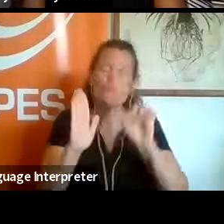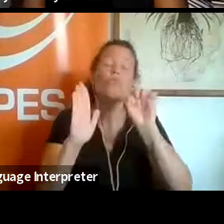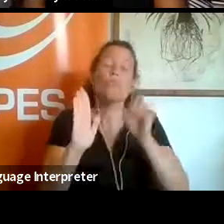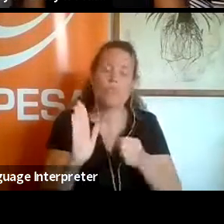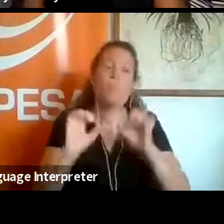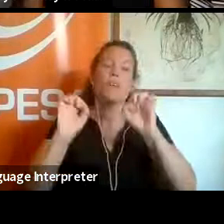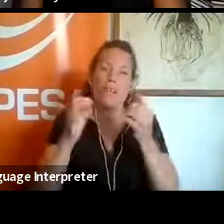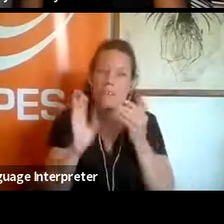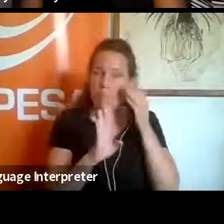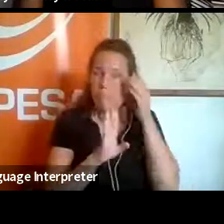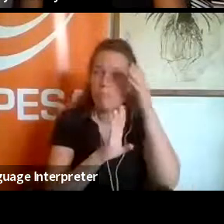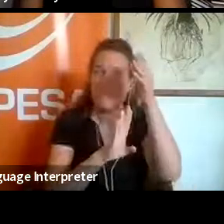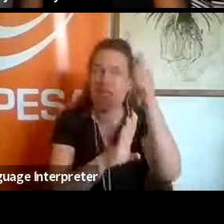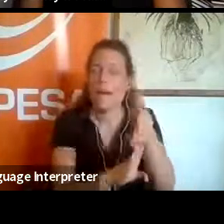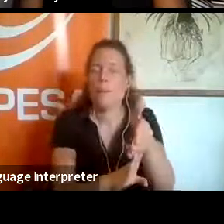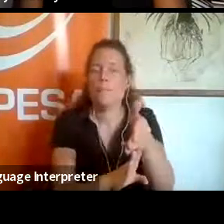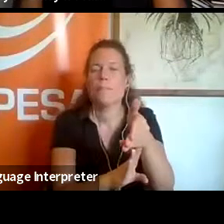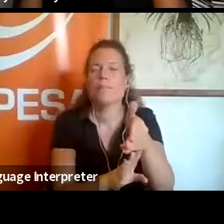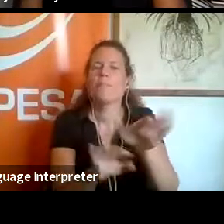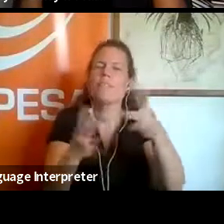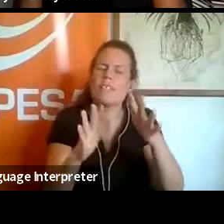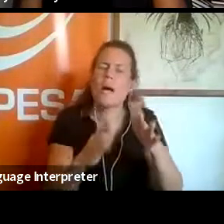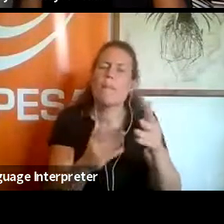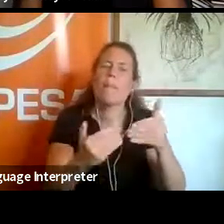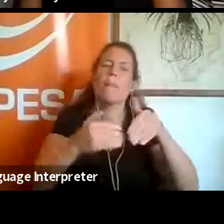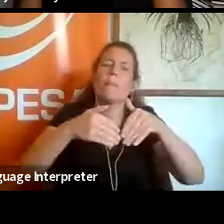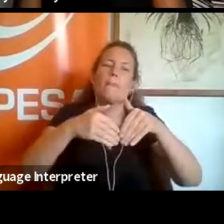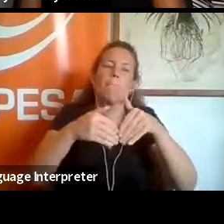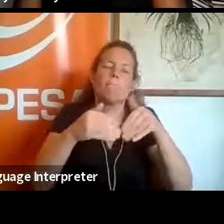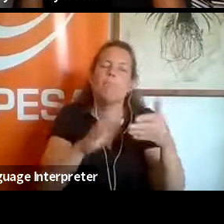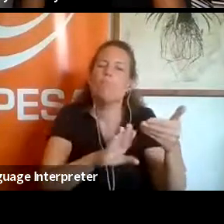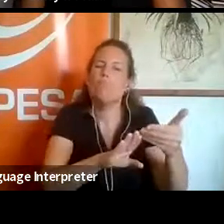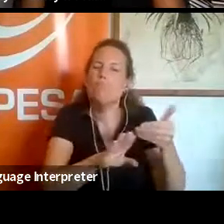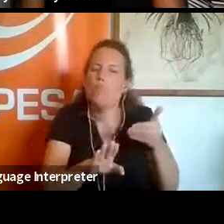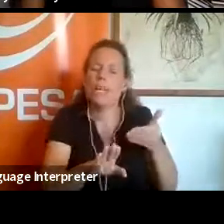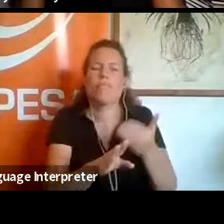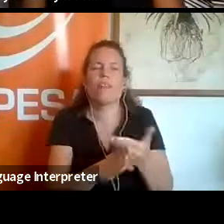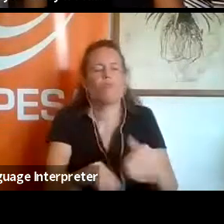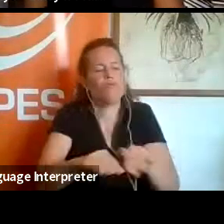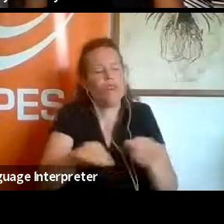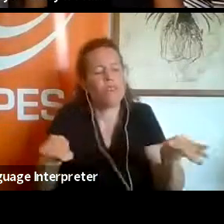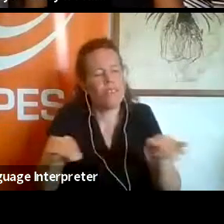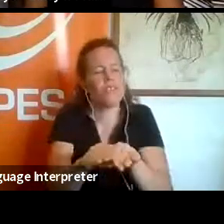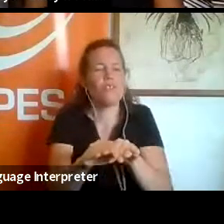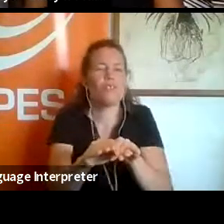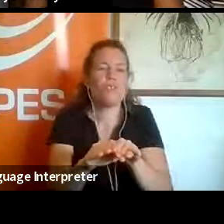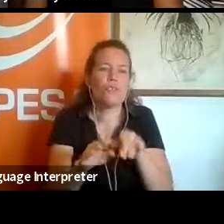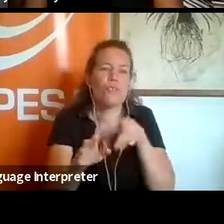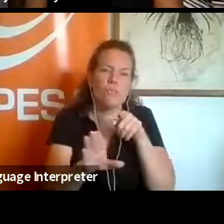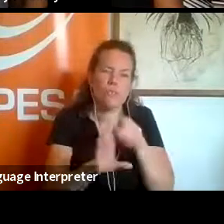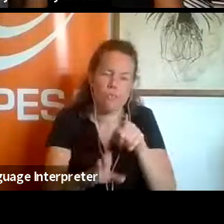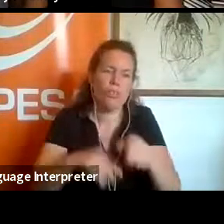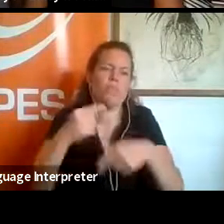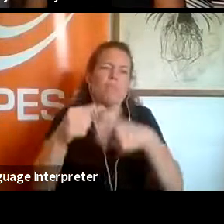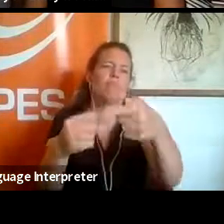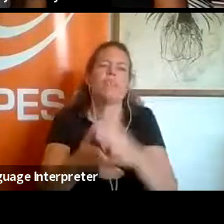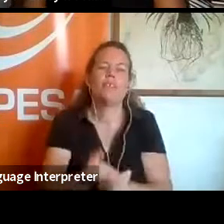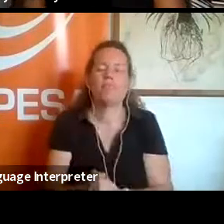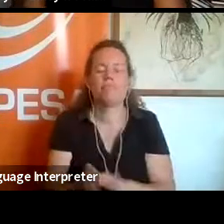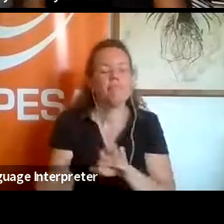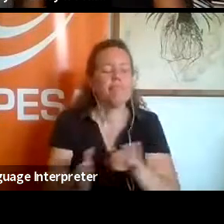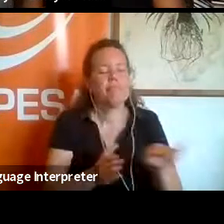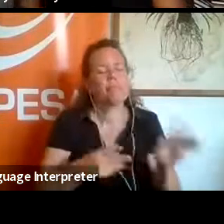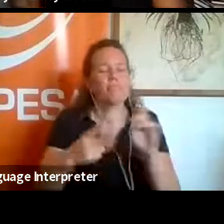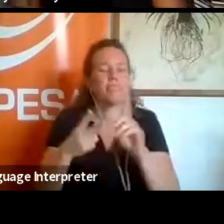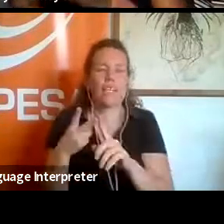becoming some of the background or foundational documents with respect to content moderation globally. Secondly,